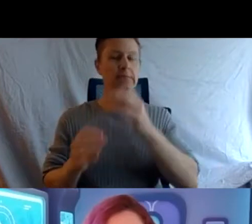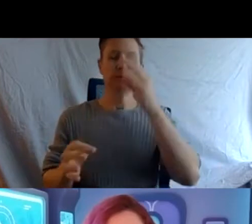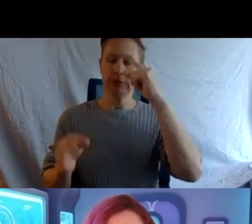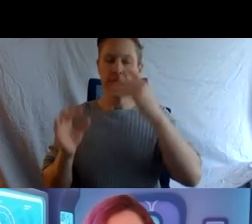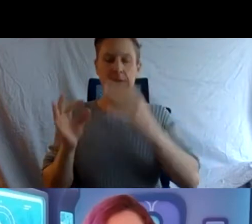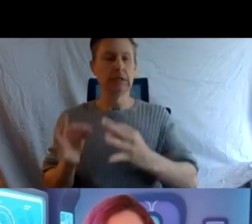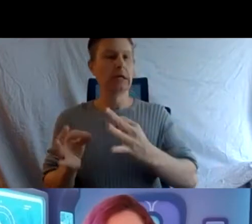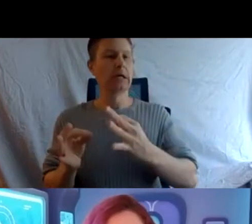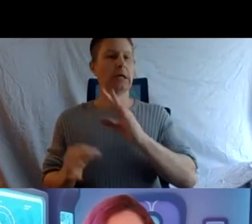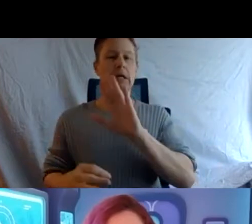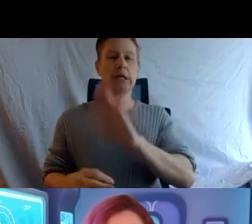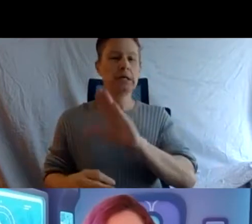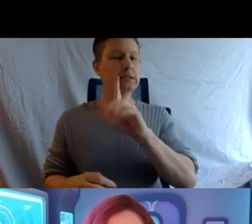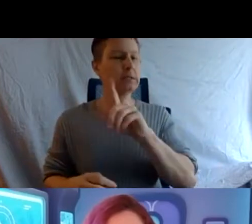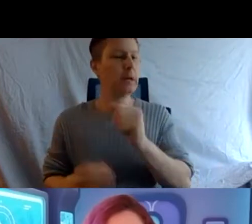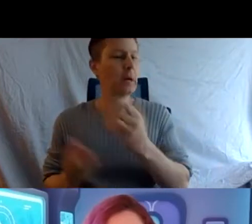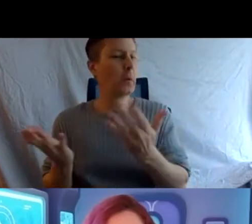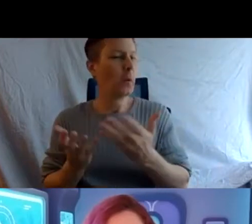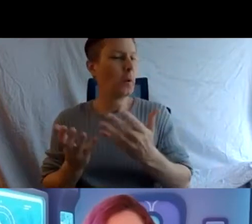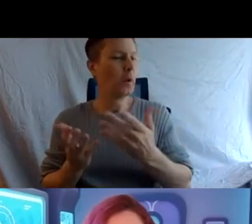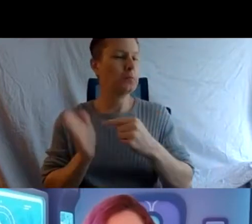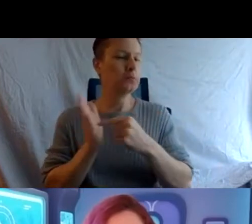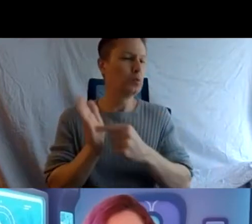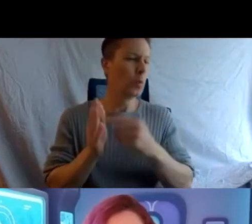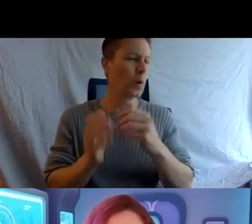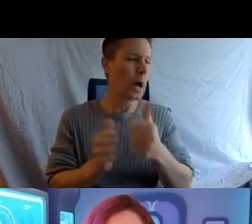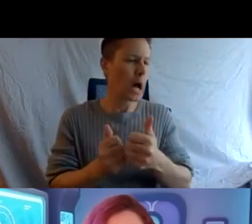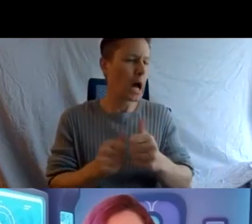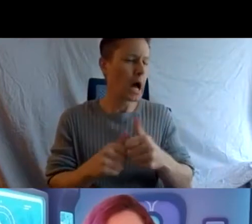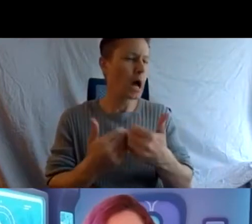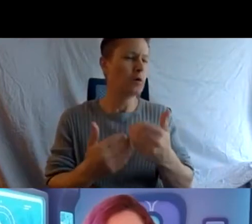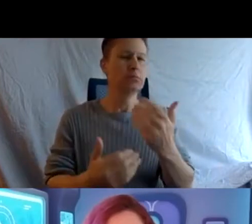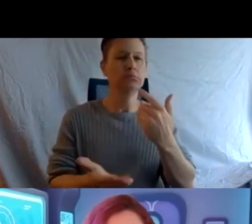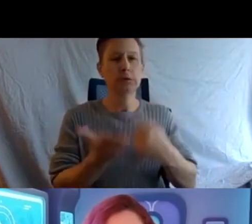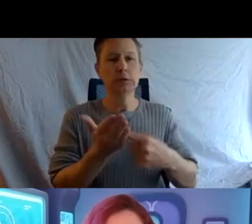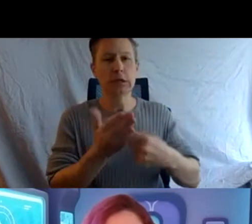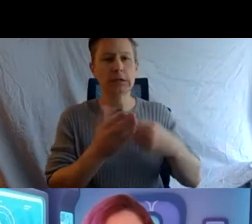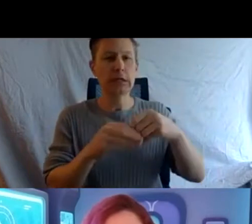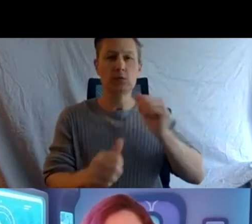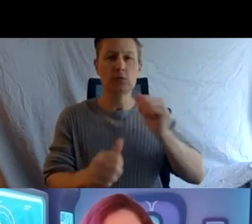they would present it, if they would talk about it, if they wouldn't. It was great.